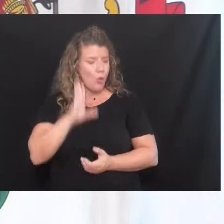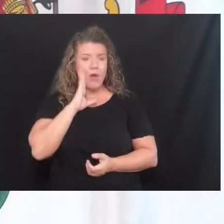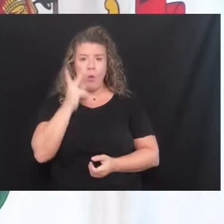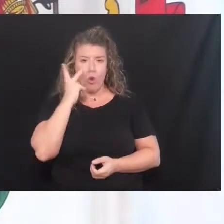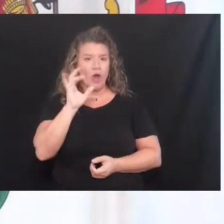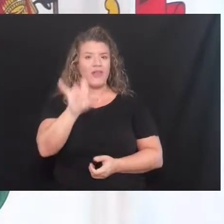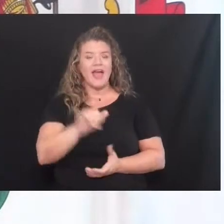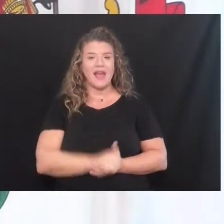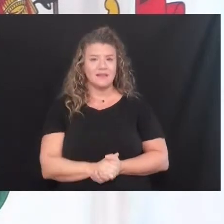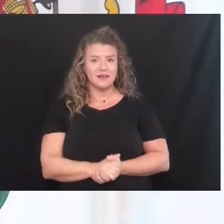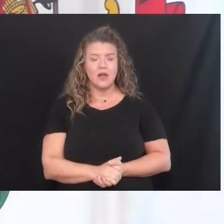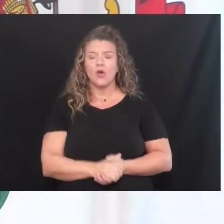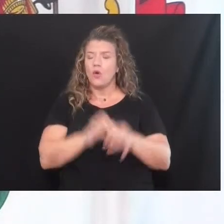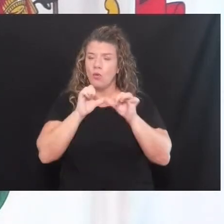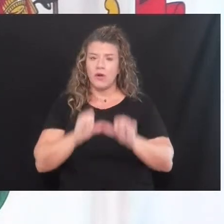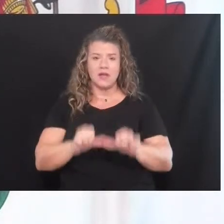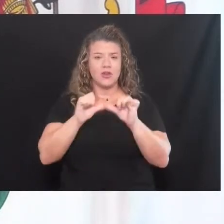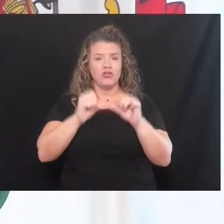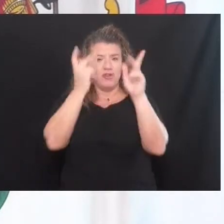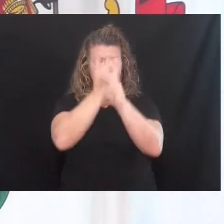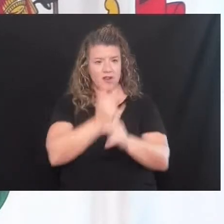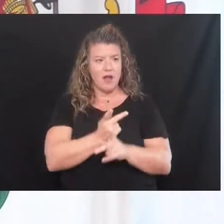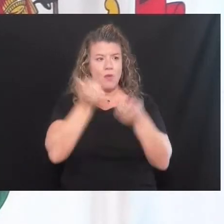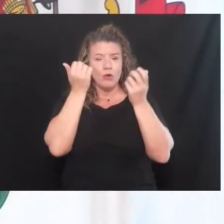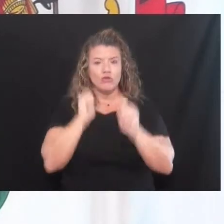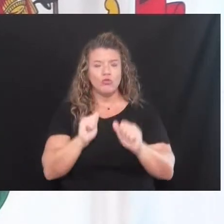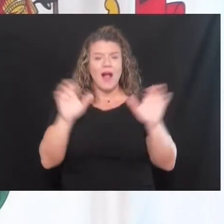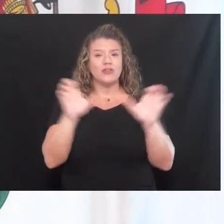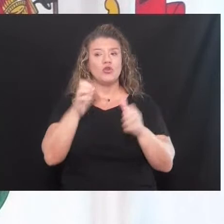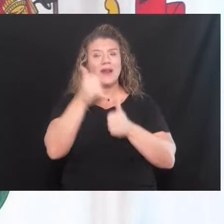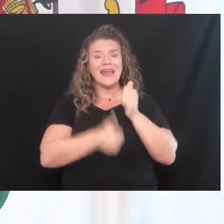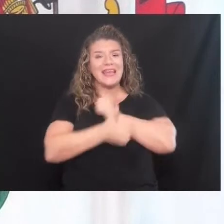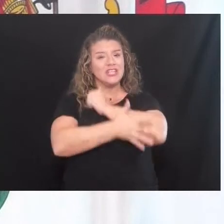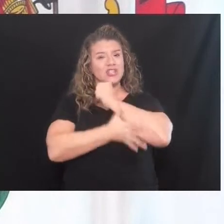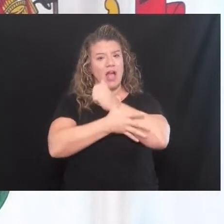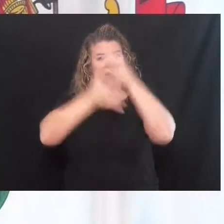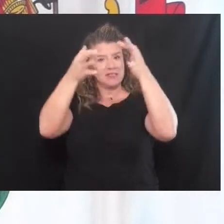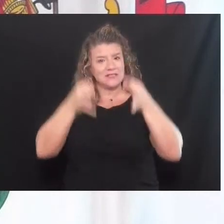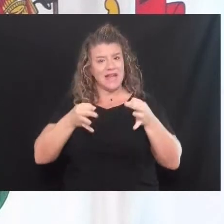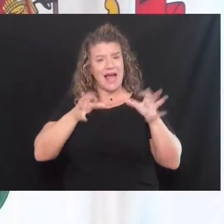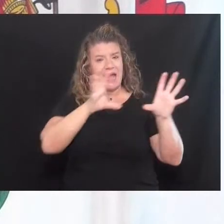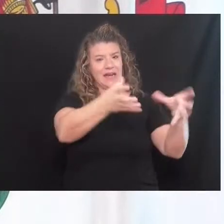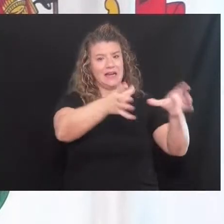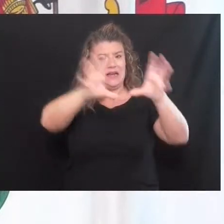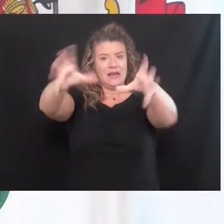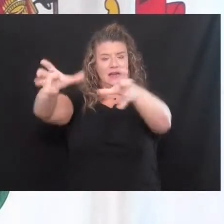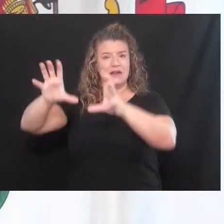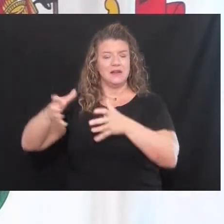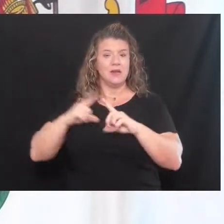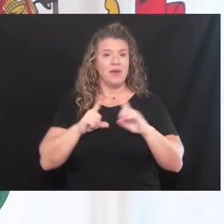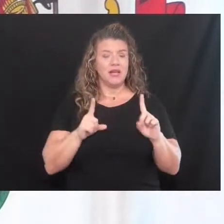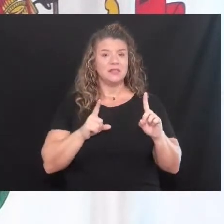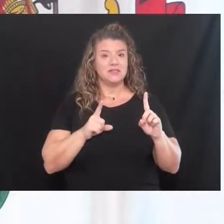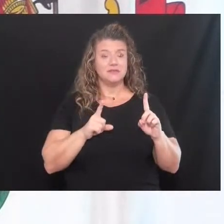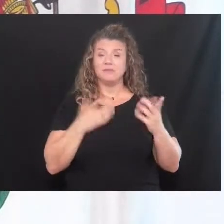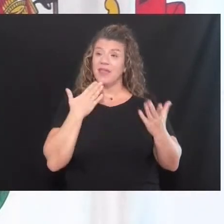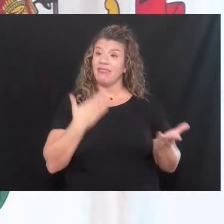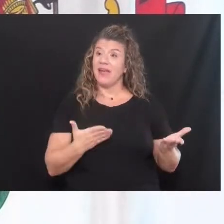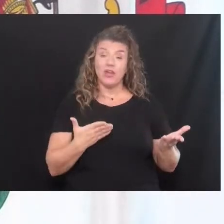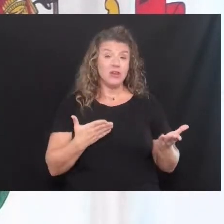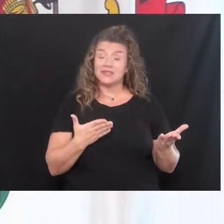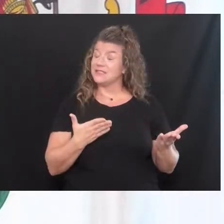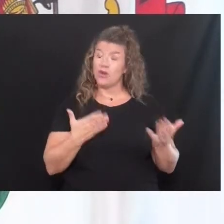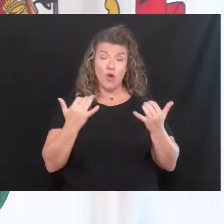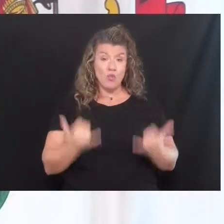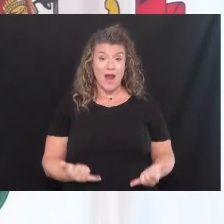it. We're going to stay on top of it. We're going to try to do it county by county and everything, but thank goodness right